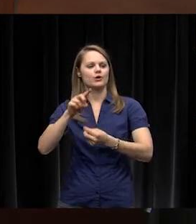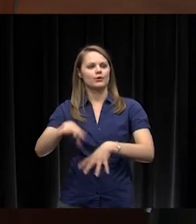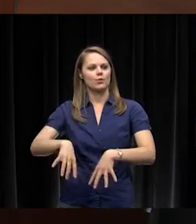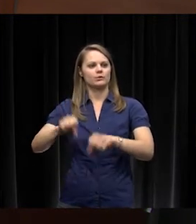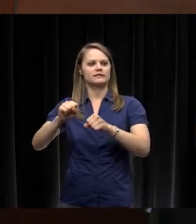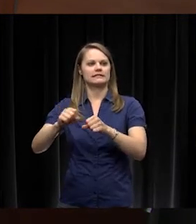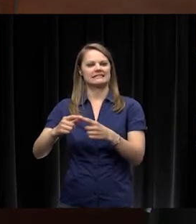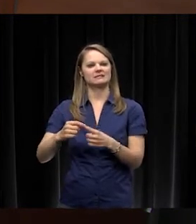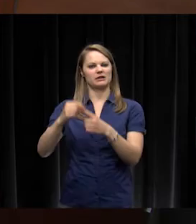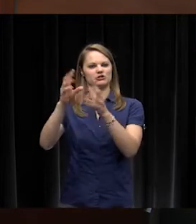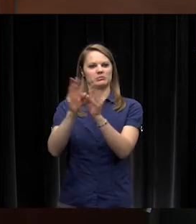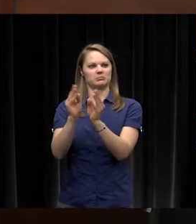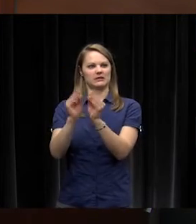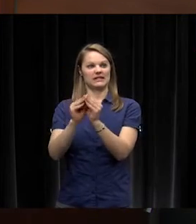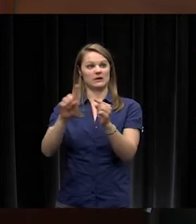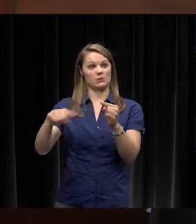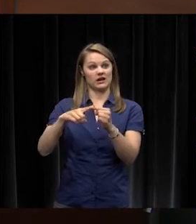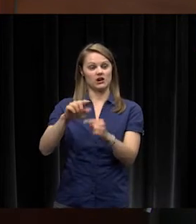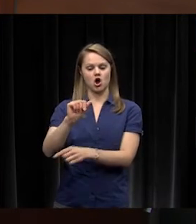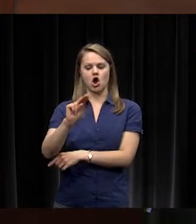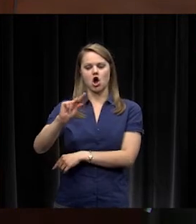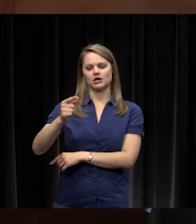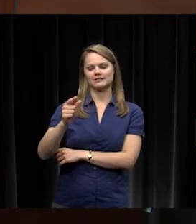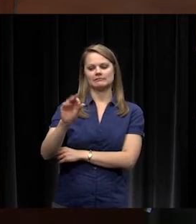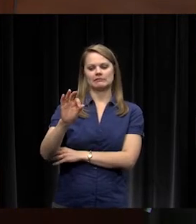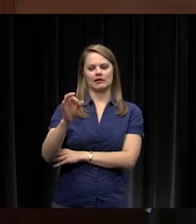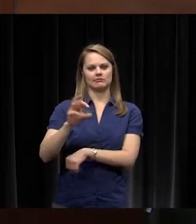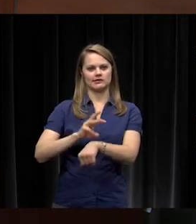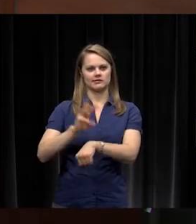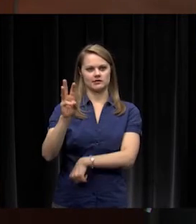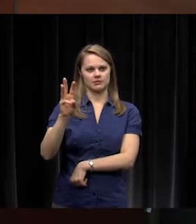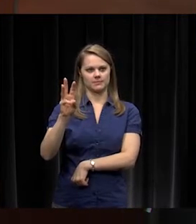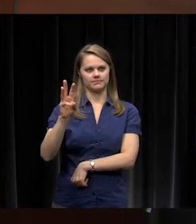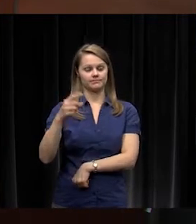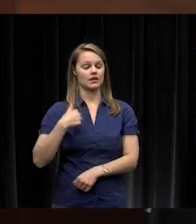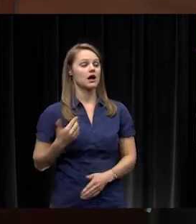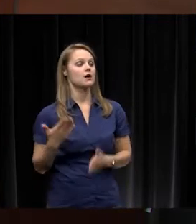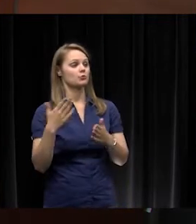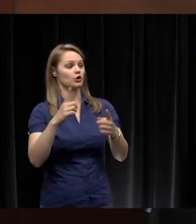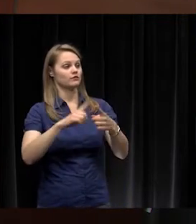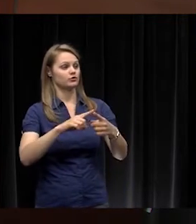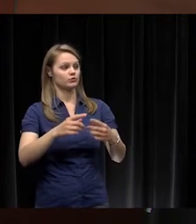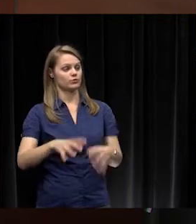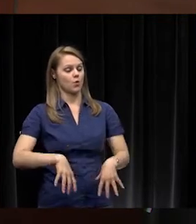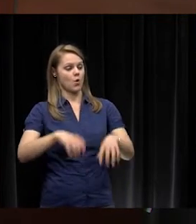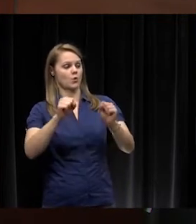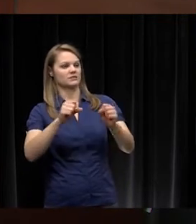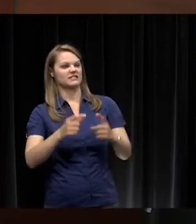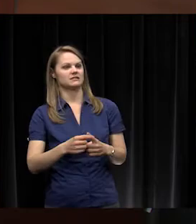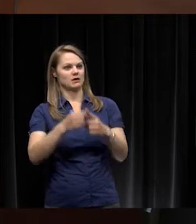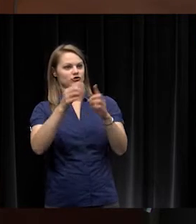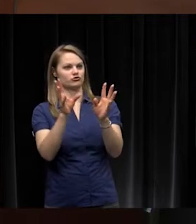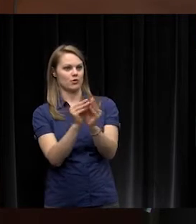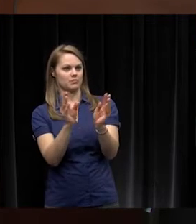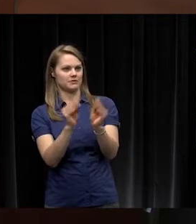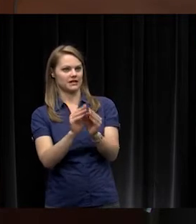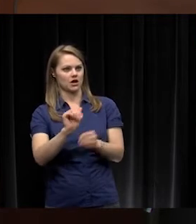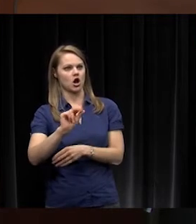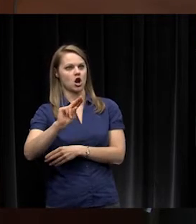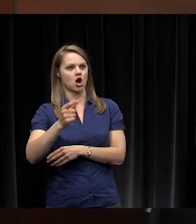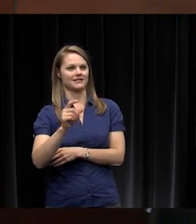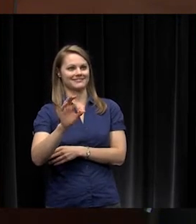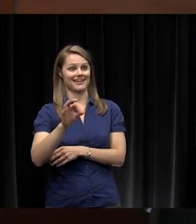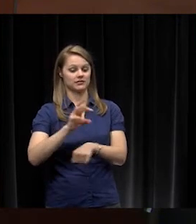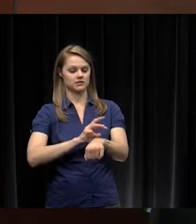p.m. Move to hold a special meeting on August 9th, 2016 at 6 p.m. to hear the board search